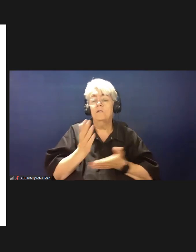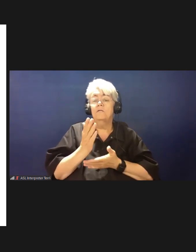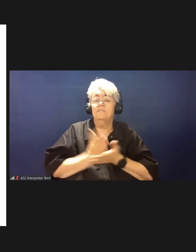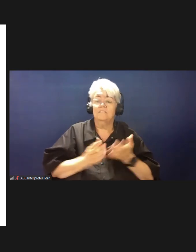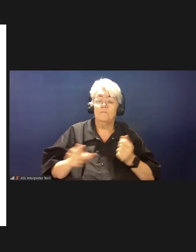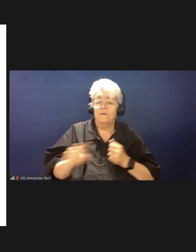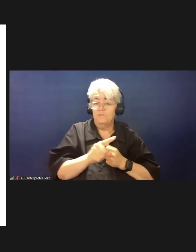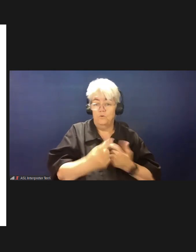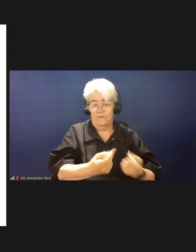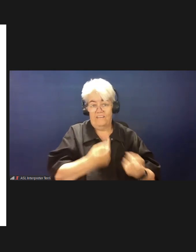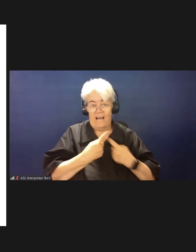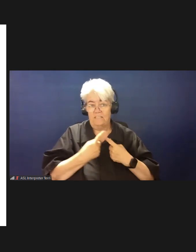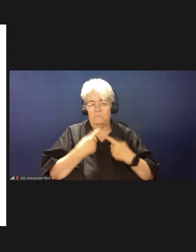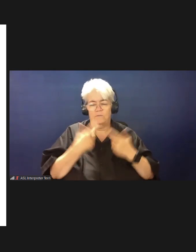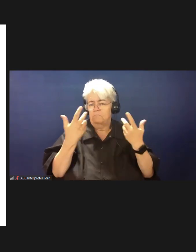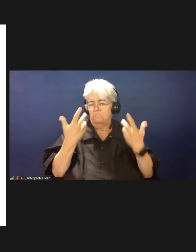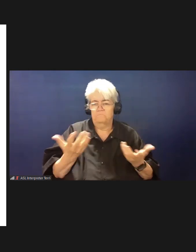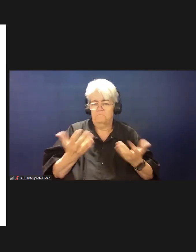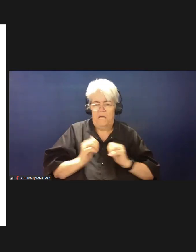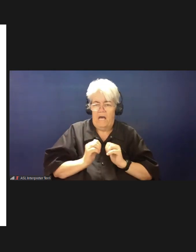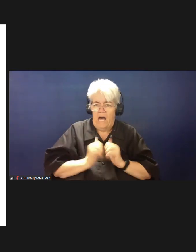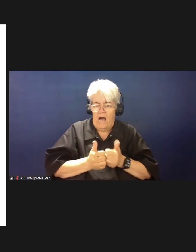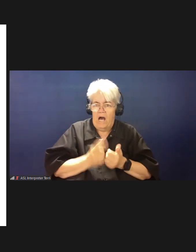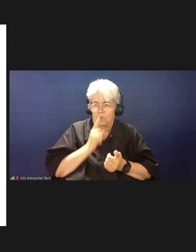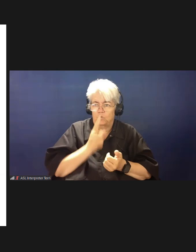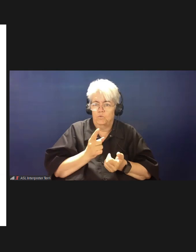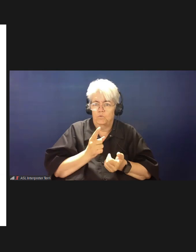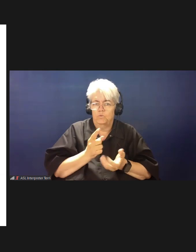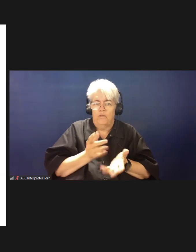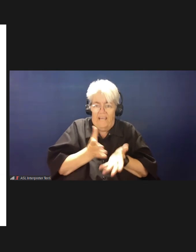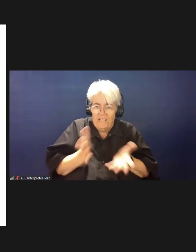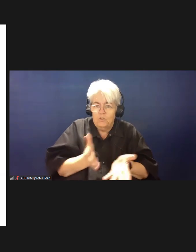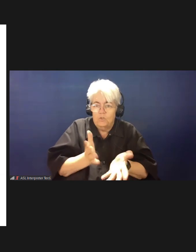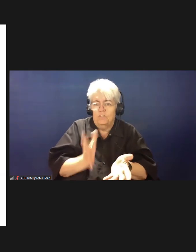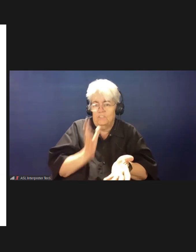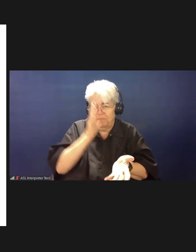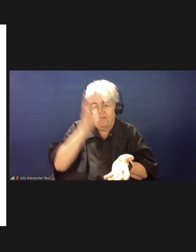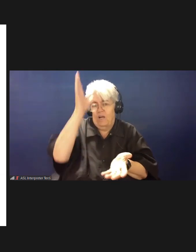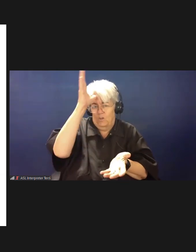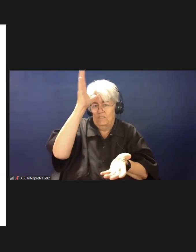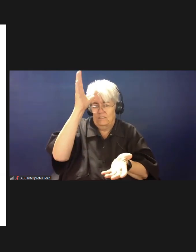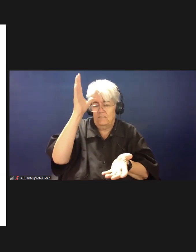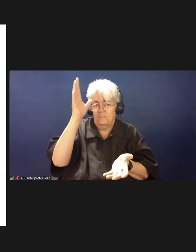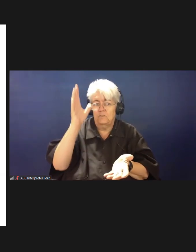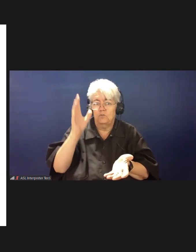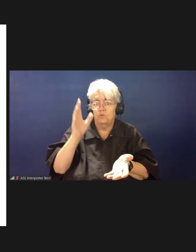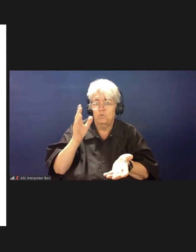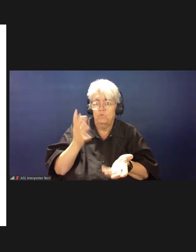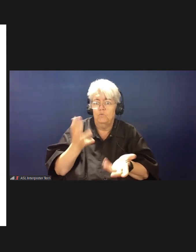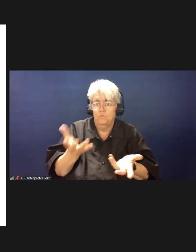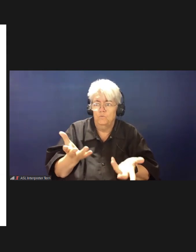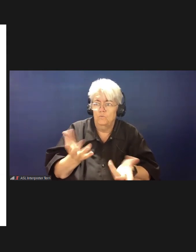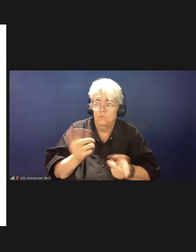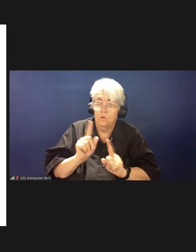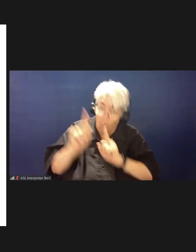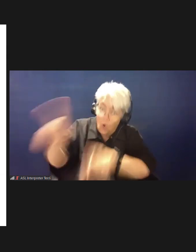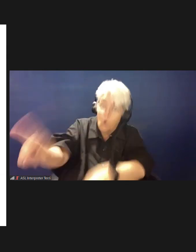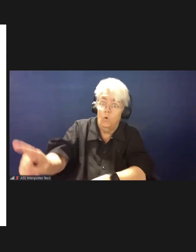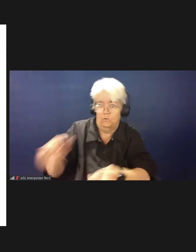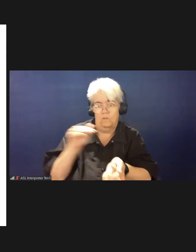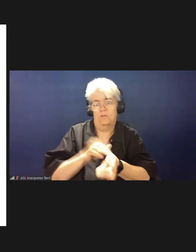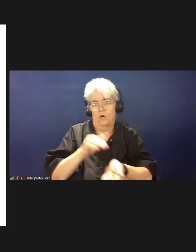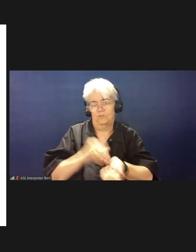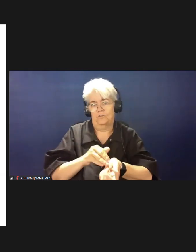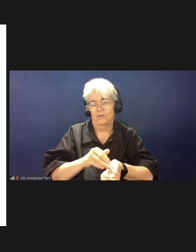about how we can more effectively encourage parents to follow up when a child